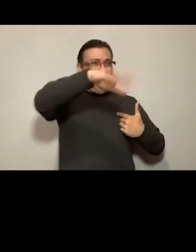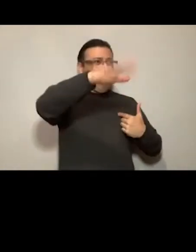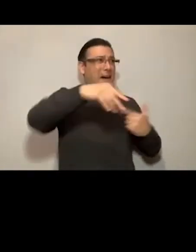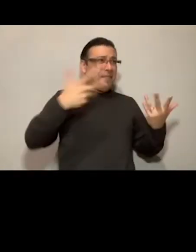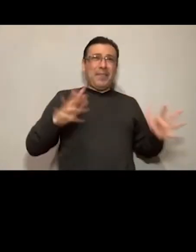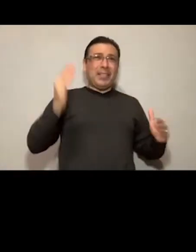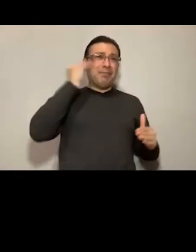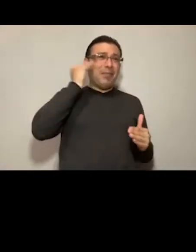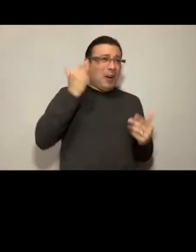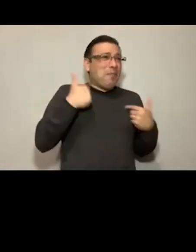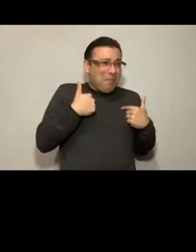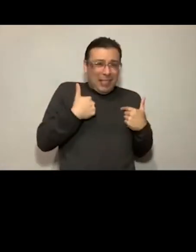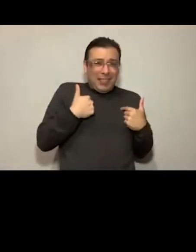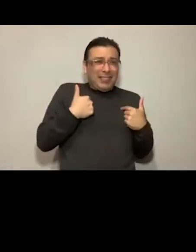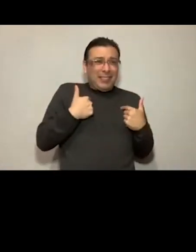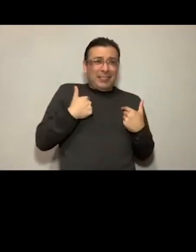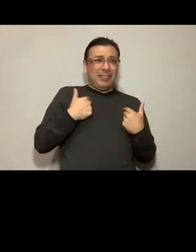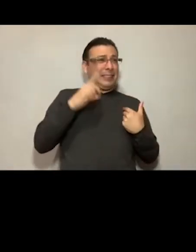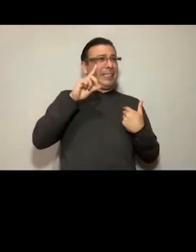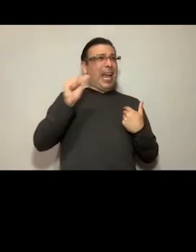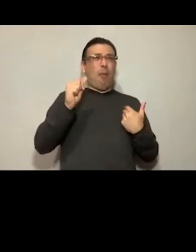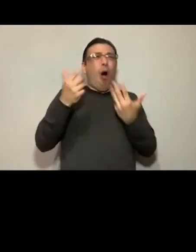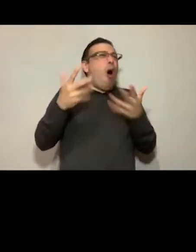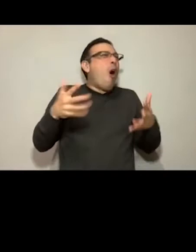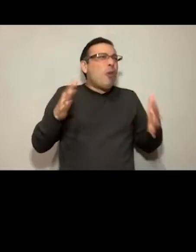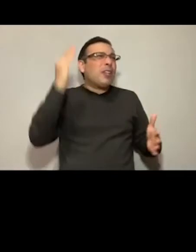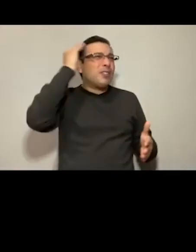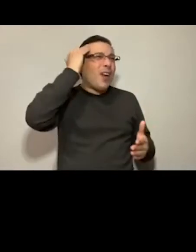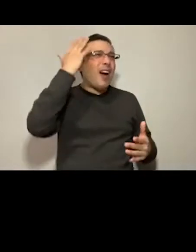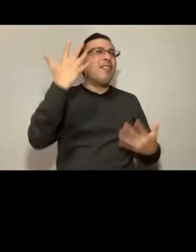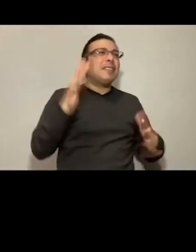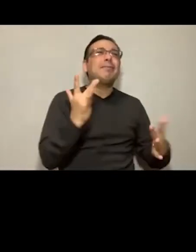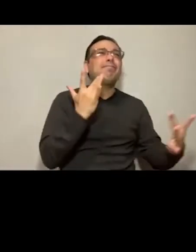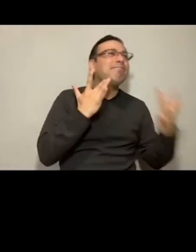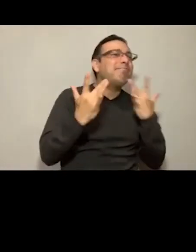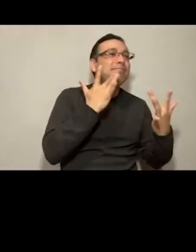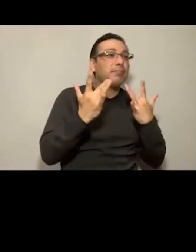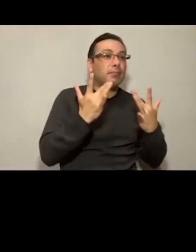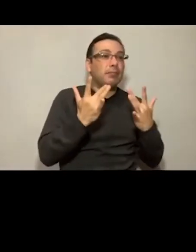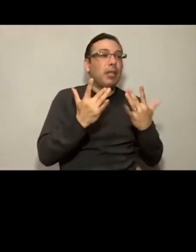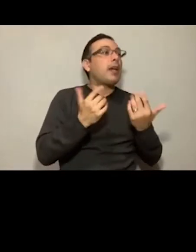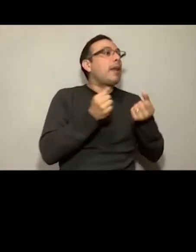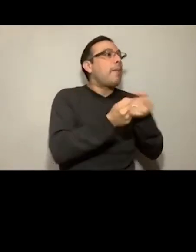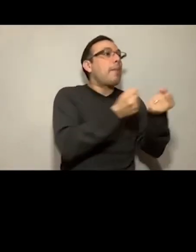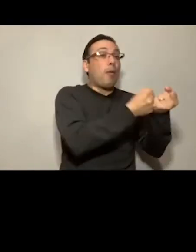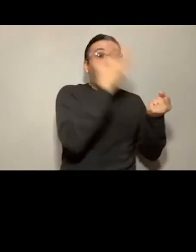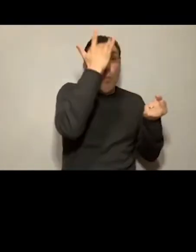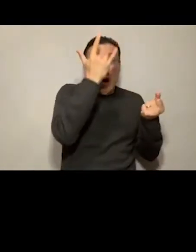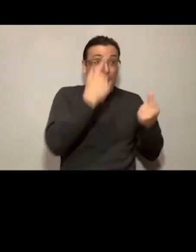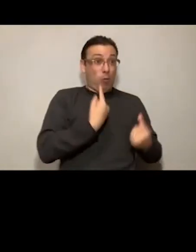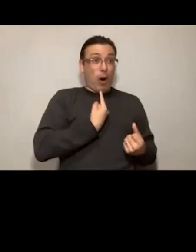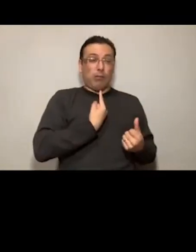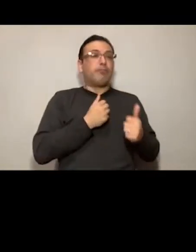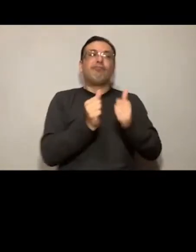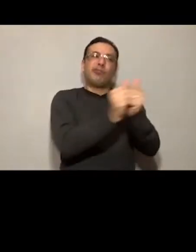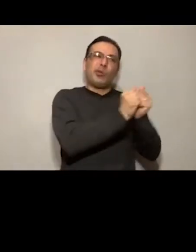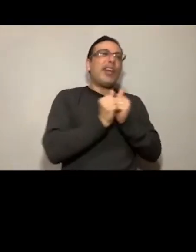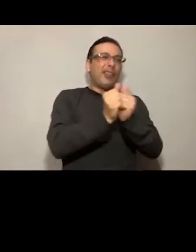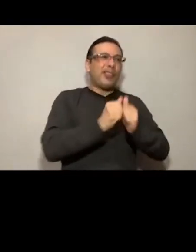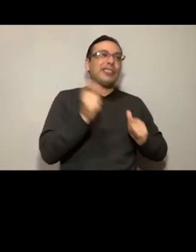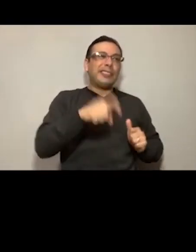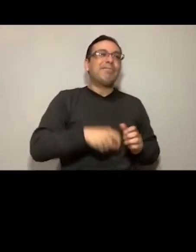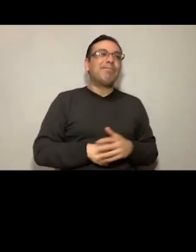your stories, help everyone else get through it, because we still have to get through this together. Exactly,